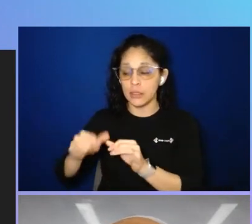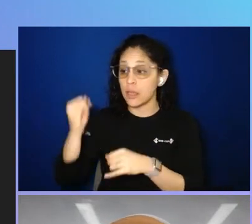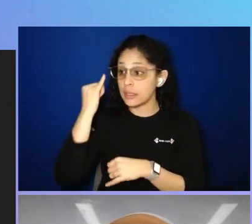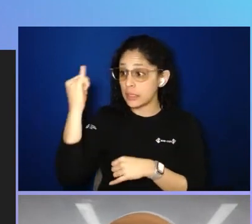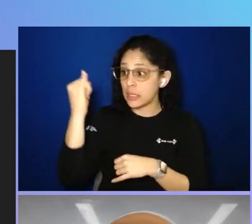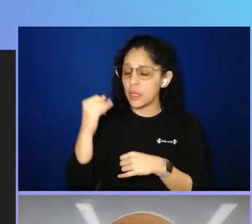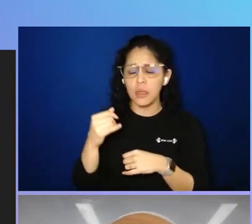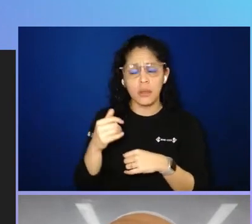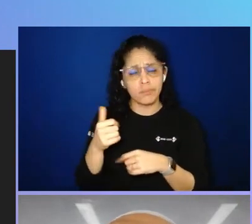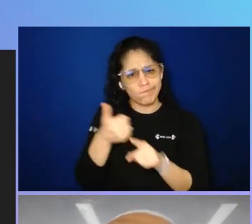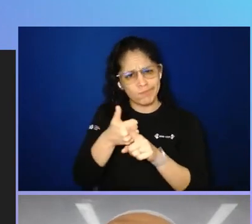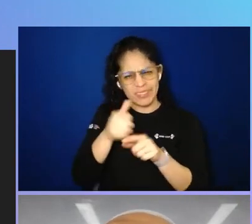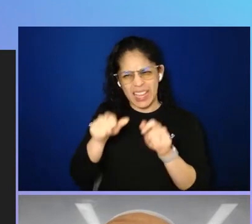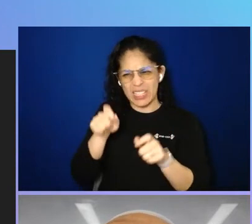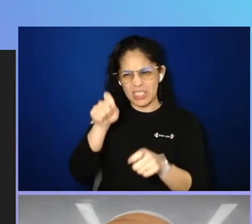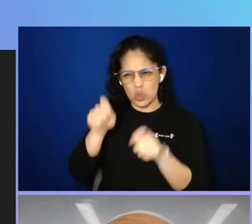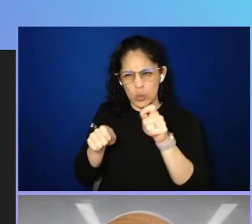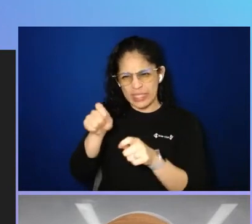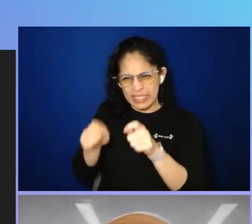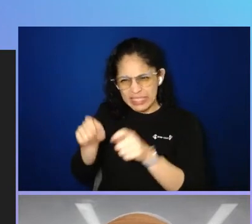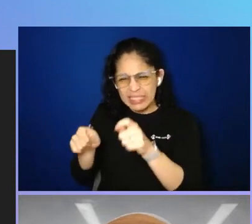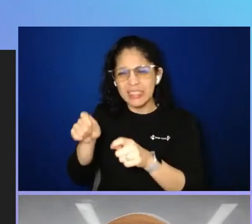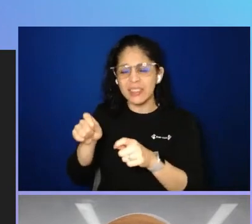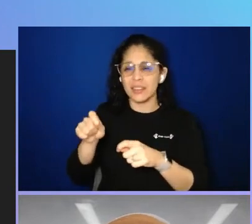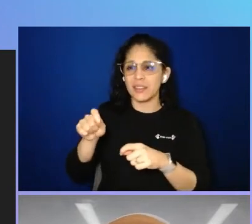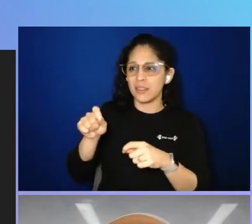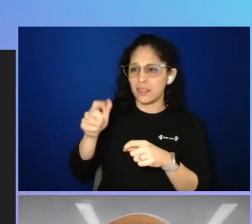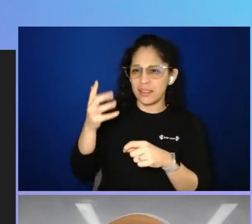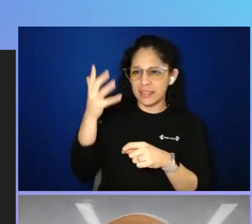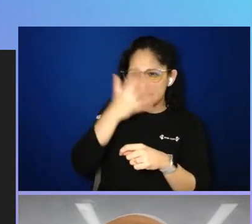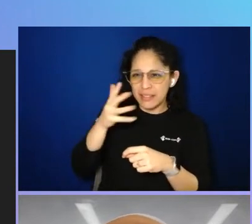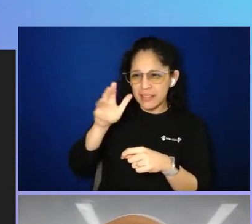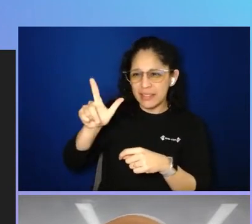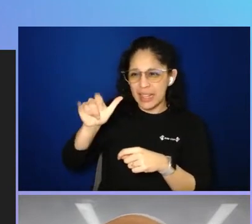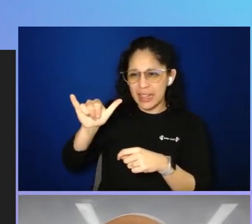layout if the user